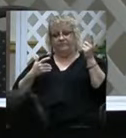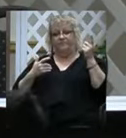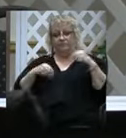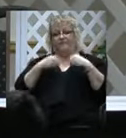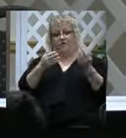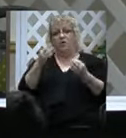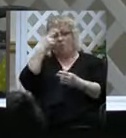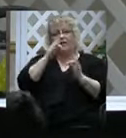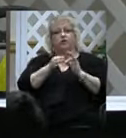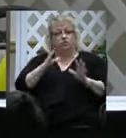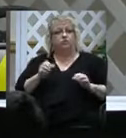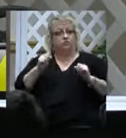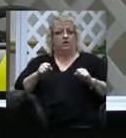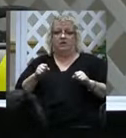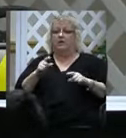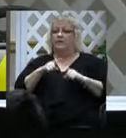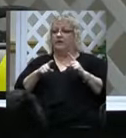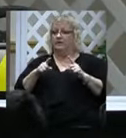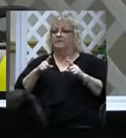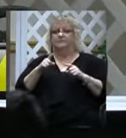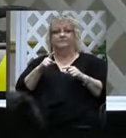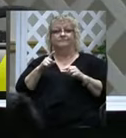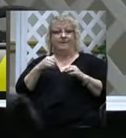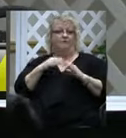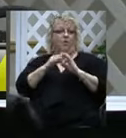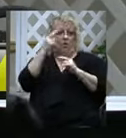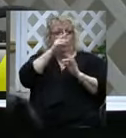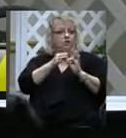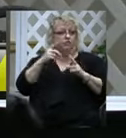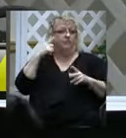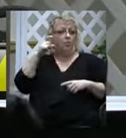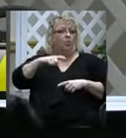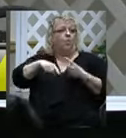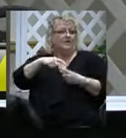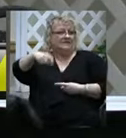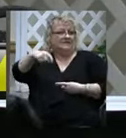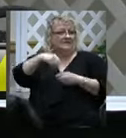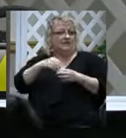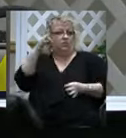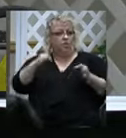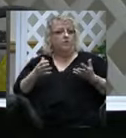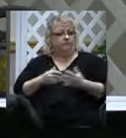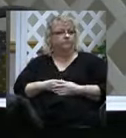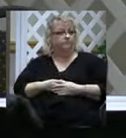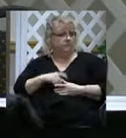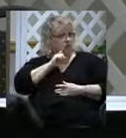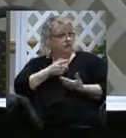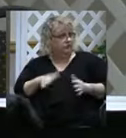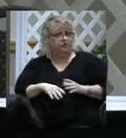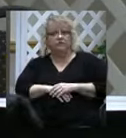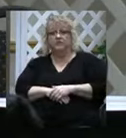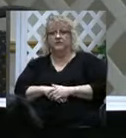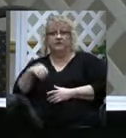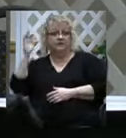provide Hawaiian interpreters and Ihao and Hawaiian interpreters as needed in the courthouse. Does that answer your question?